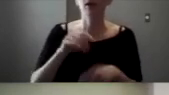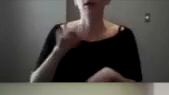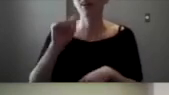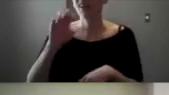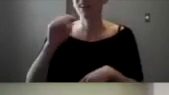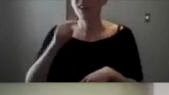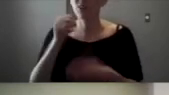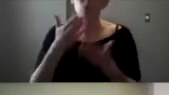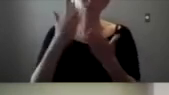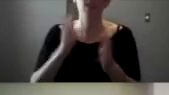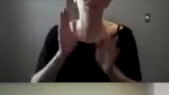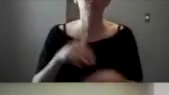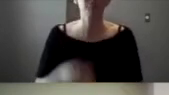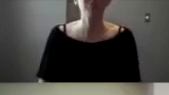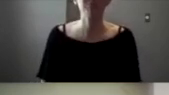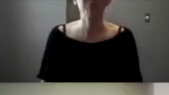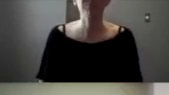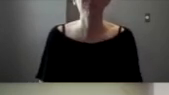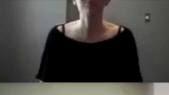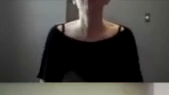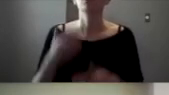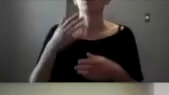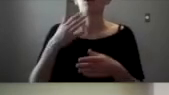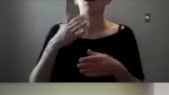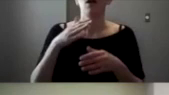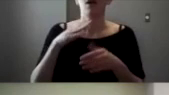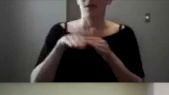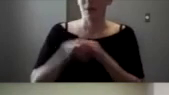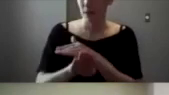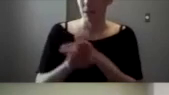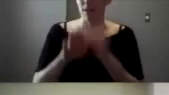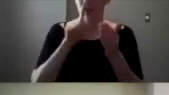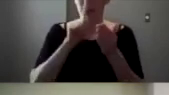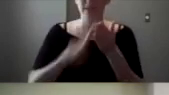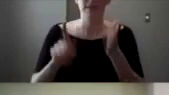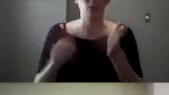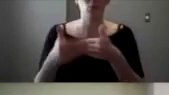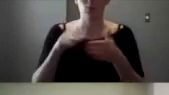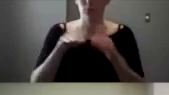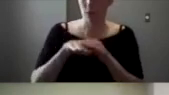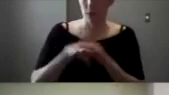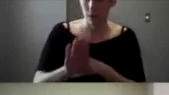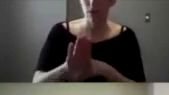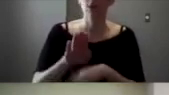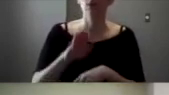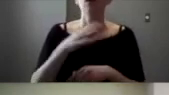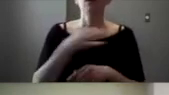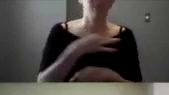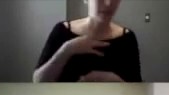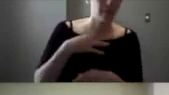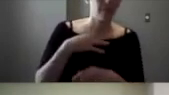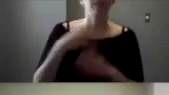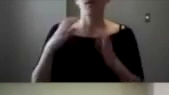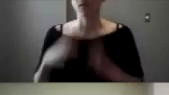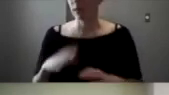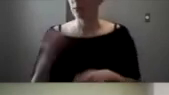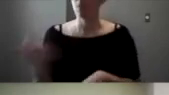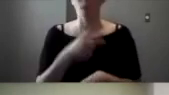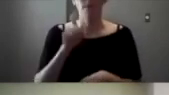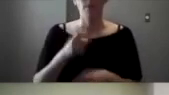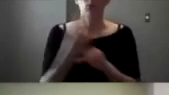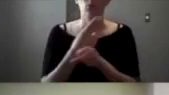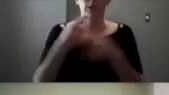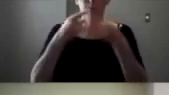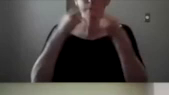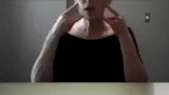room, again, all staff and clients must wear face masks. Upon entry into the exam room,